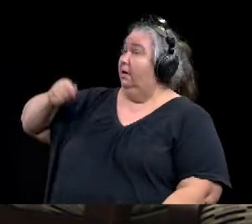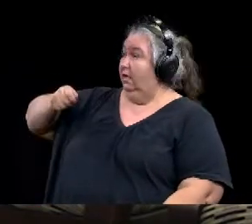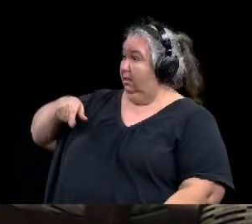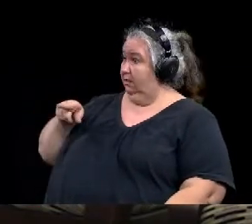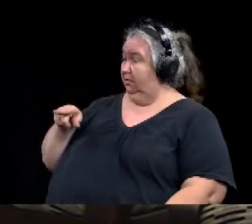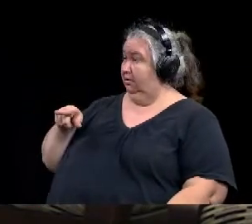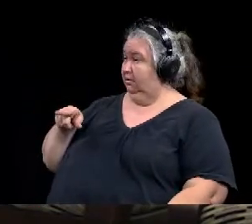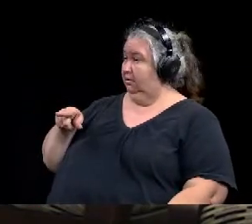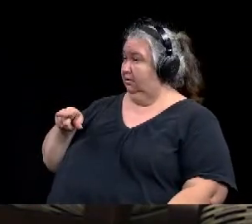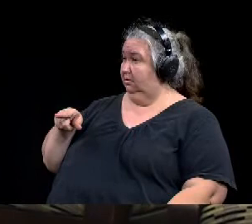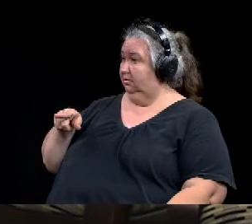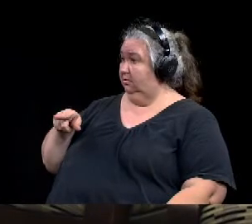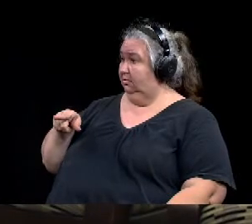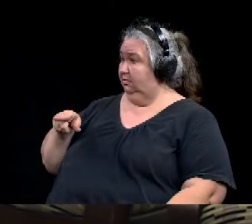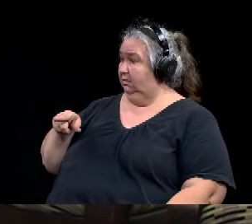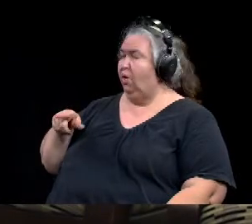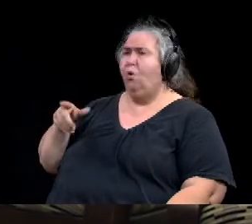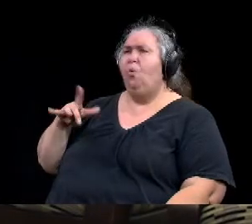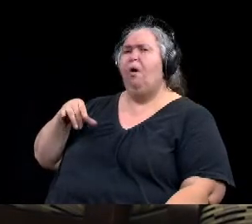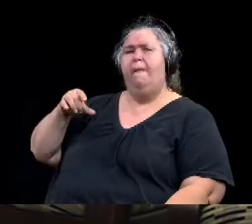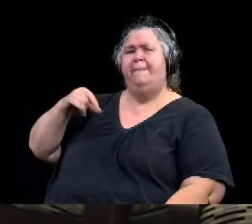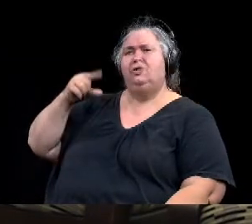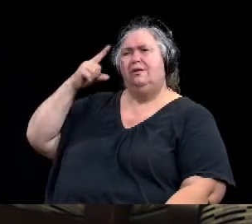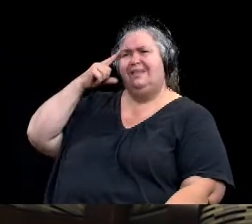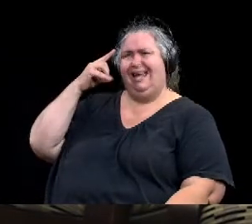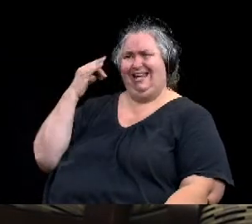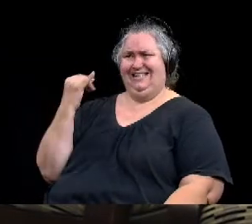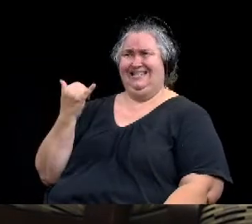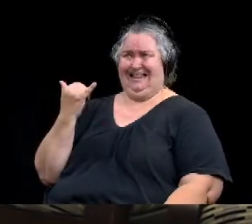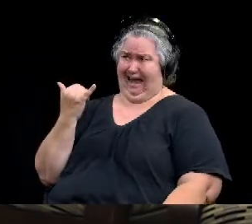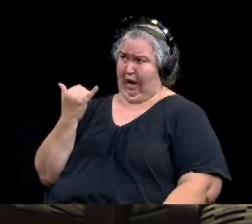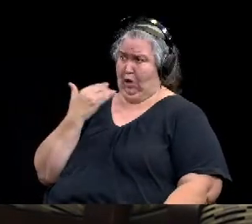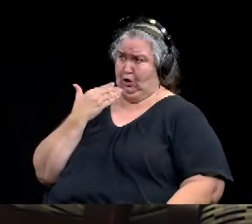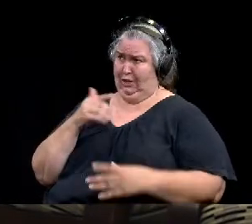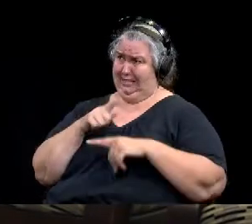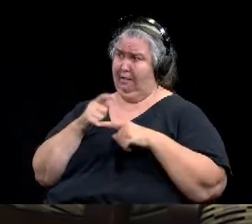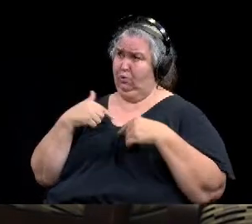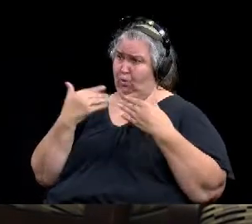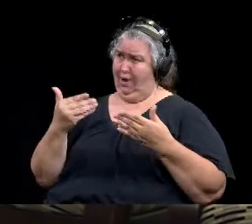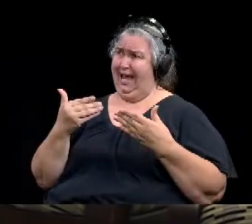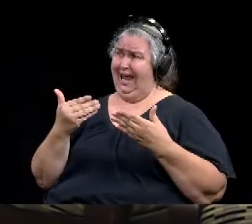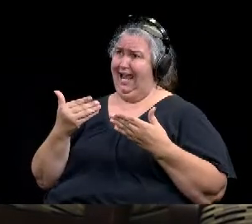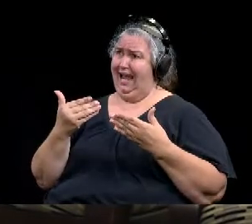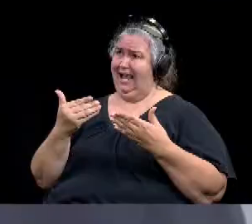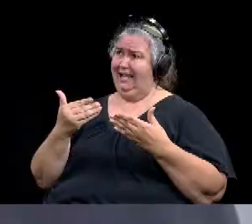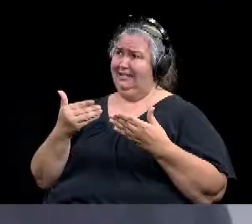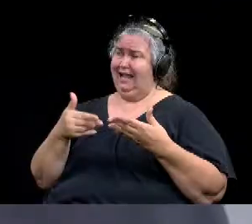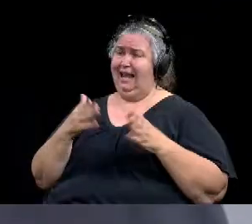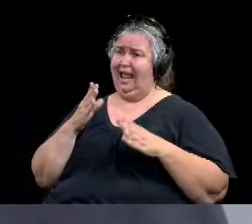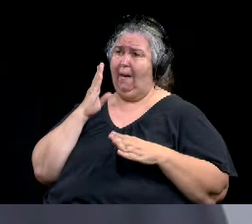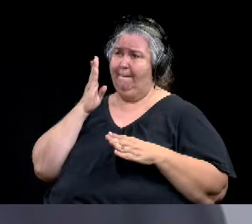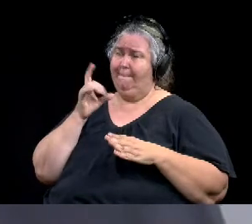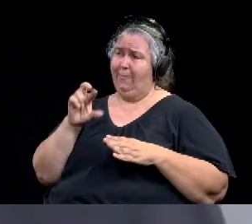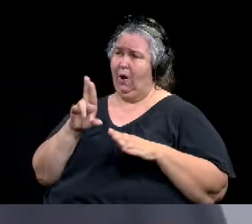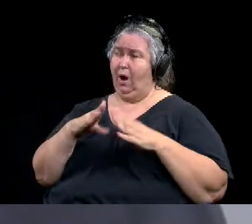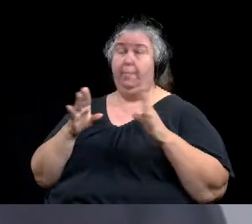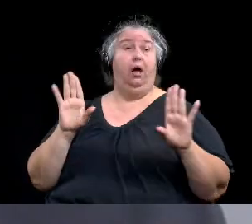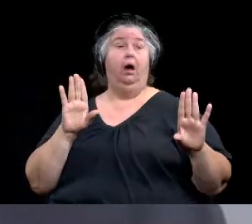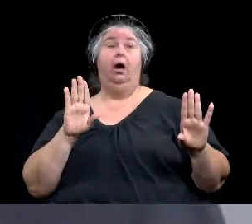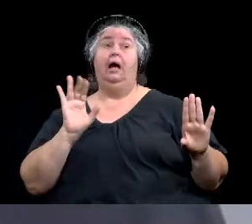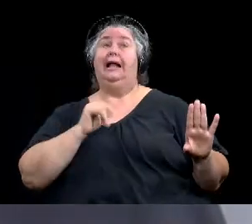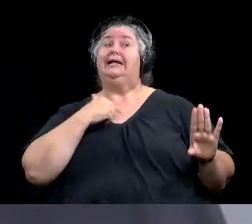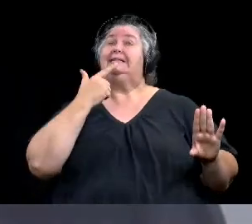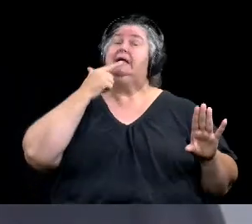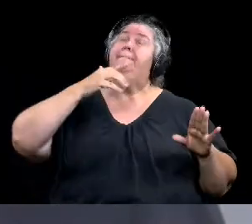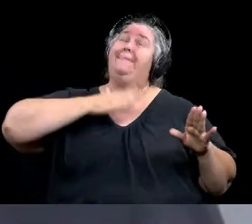makes you think now is a good time to expand bar openings? Well, as I said in my opening statement,